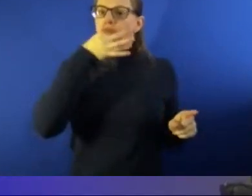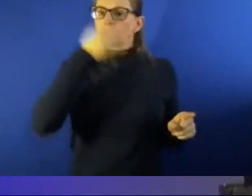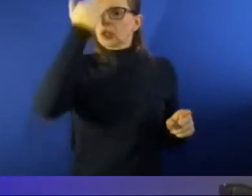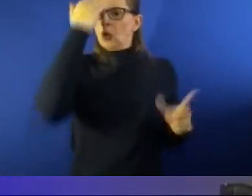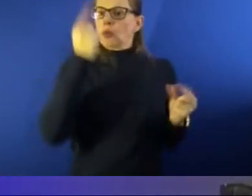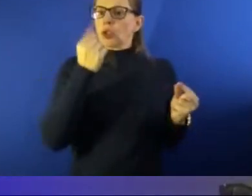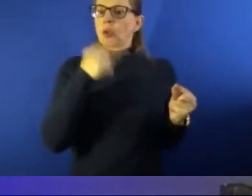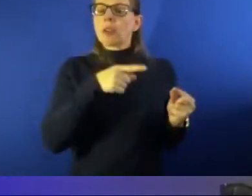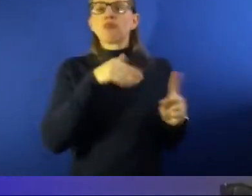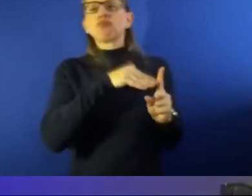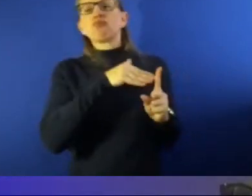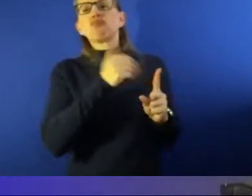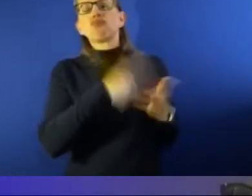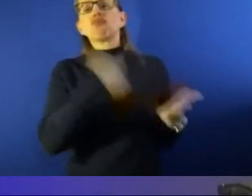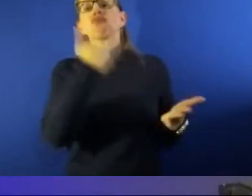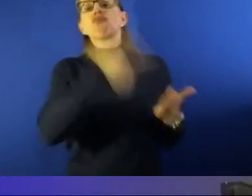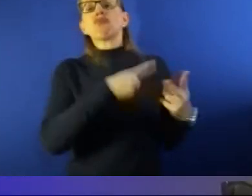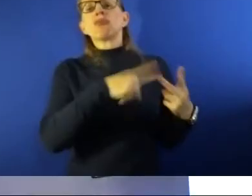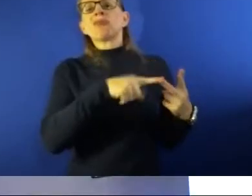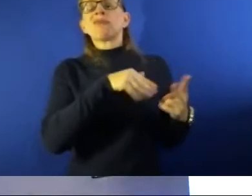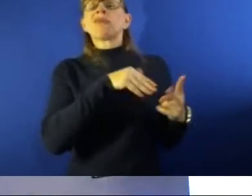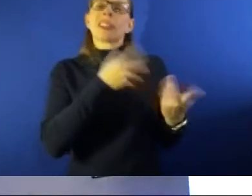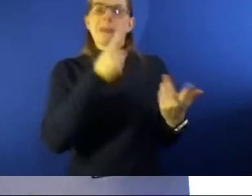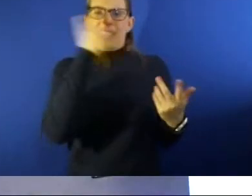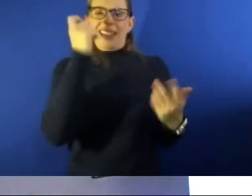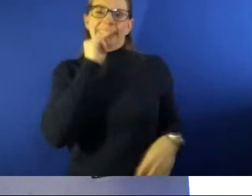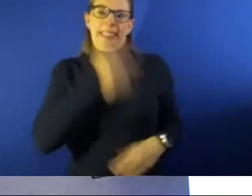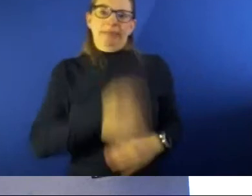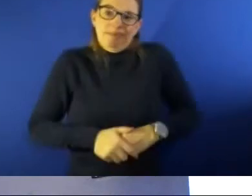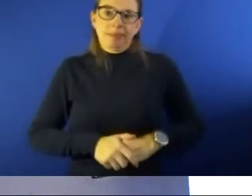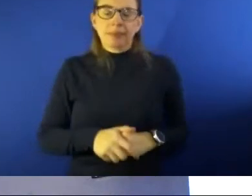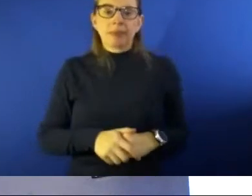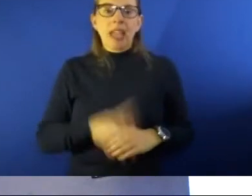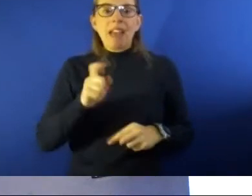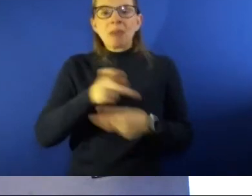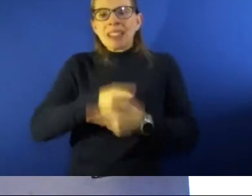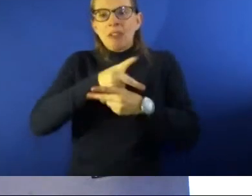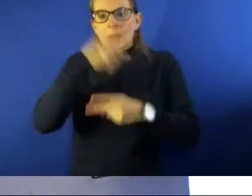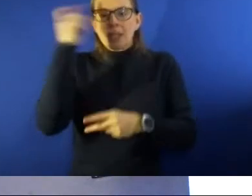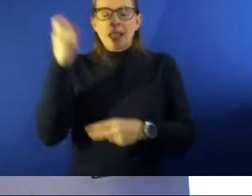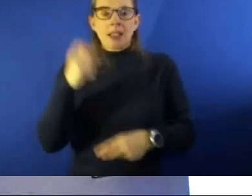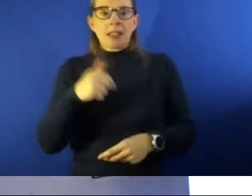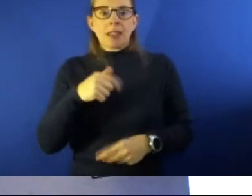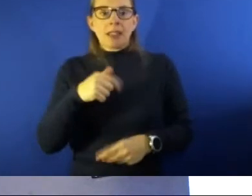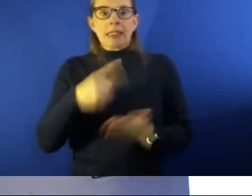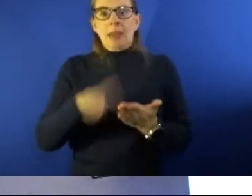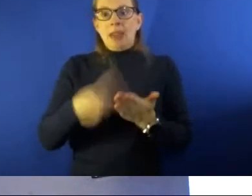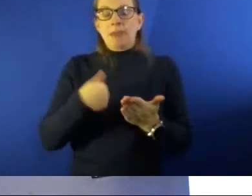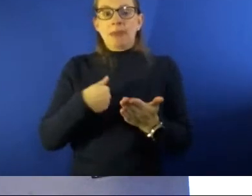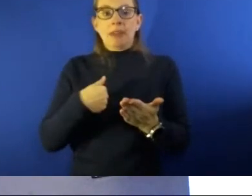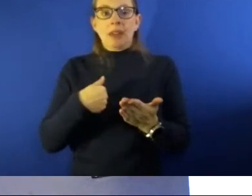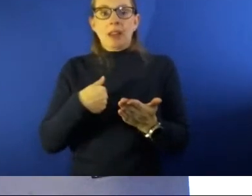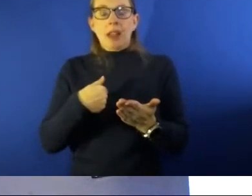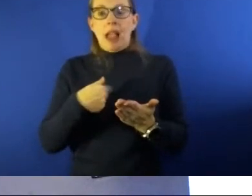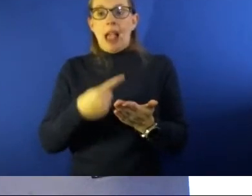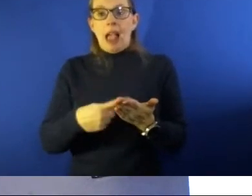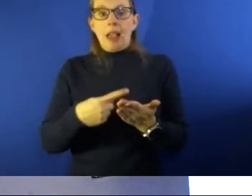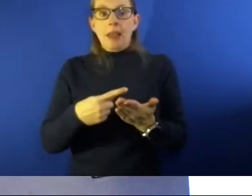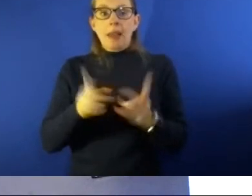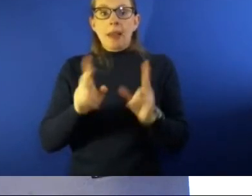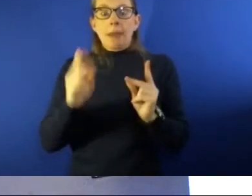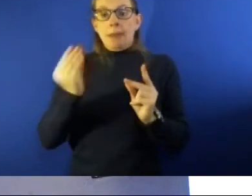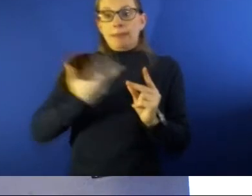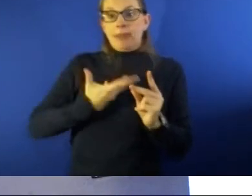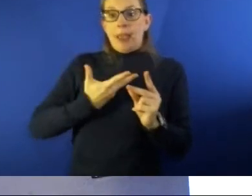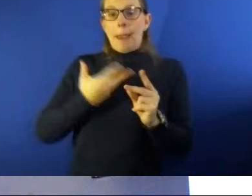and there. Well, because he's a kiddo, right? Yeah. That and happens. so, you have to be careful because I would sometimes be talked to about pediatric deaths and things.